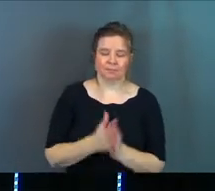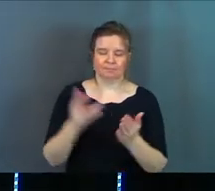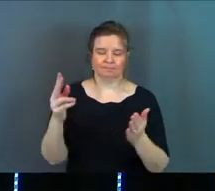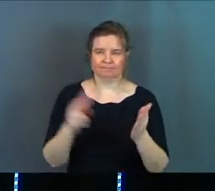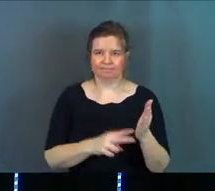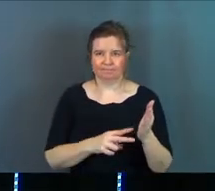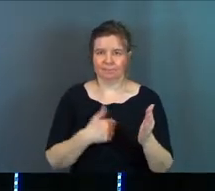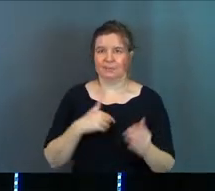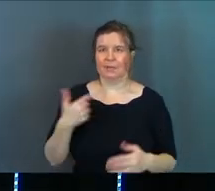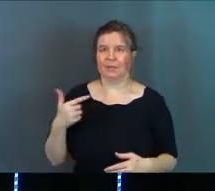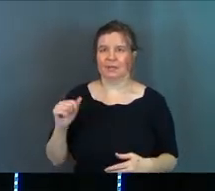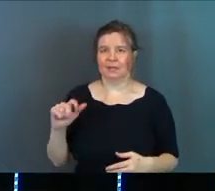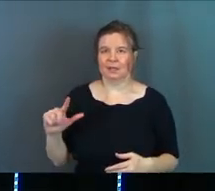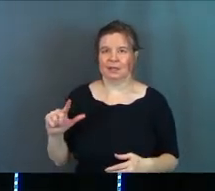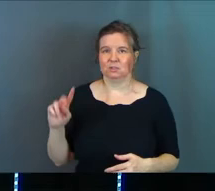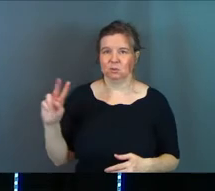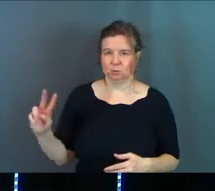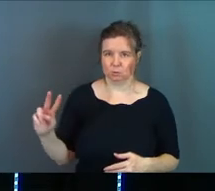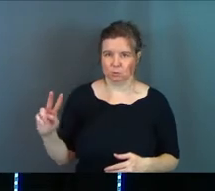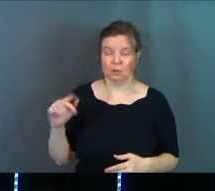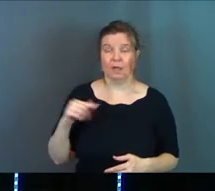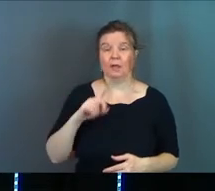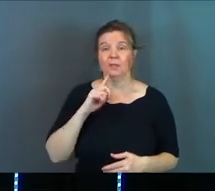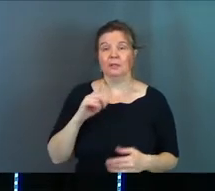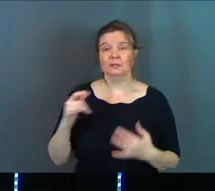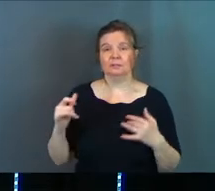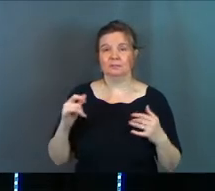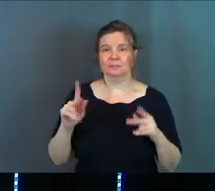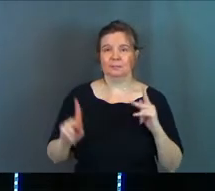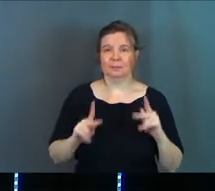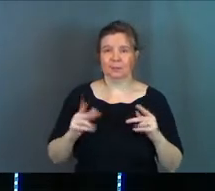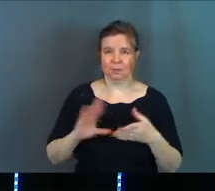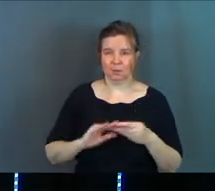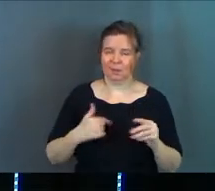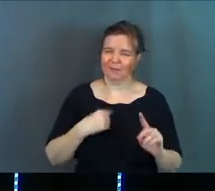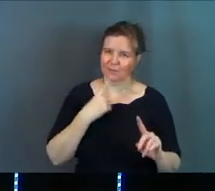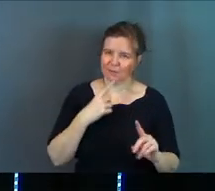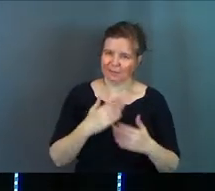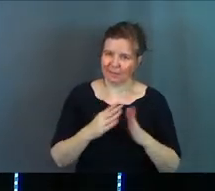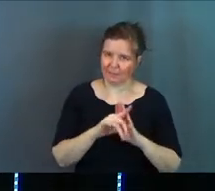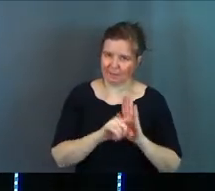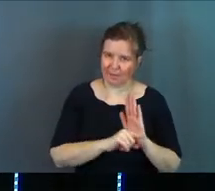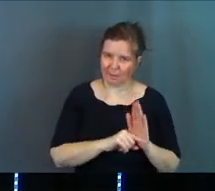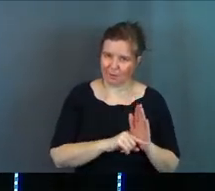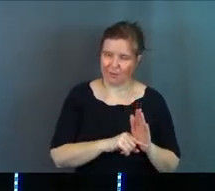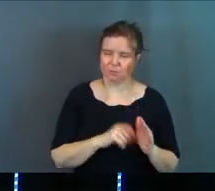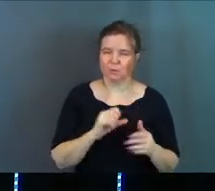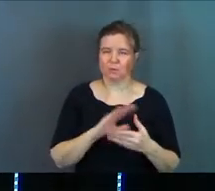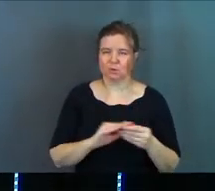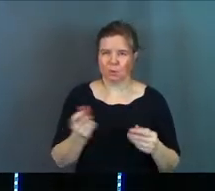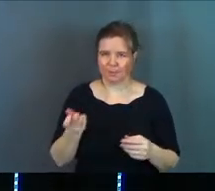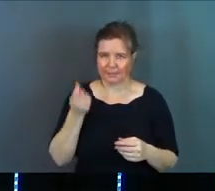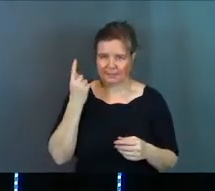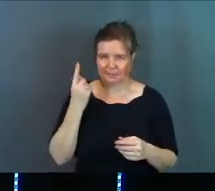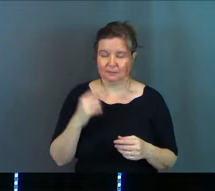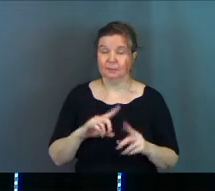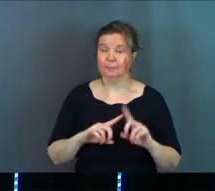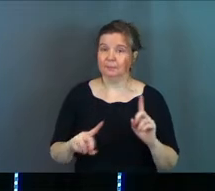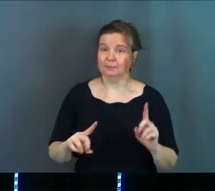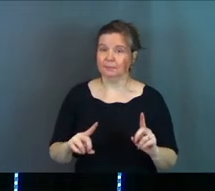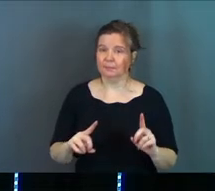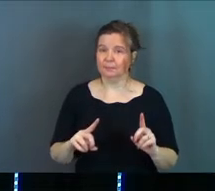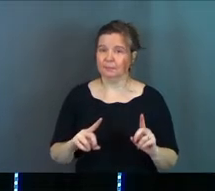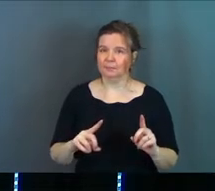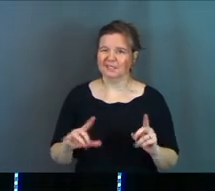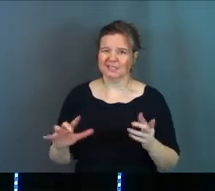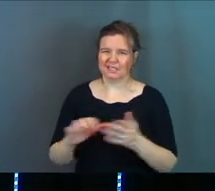turn there as well. Galatians chapter 2, and there's some players in this story, and I got to tell you some background so that the story makes sense. But just